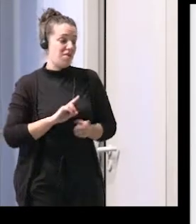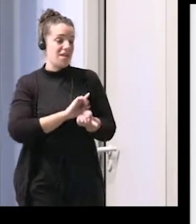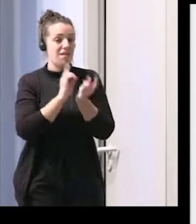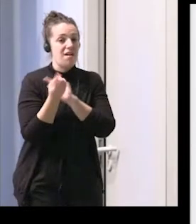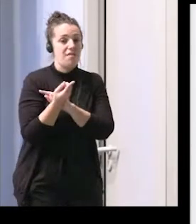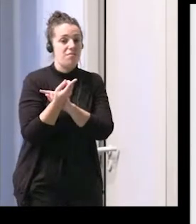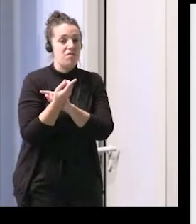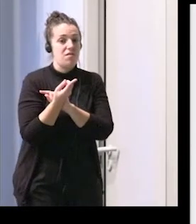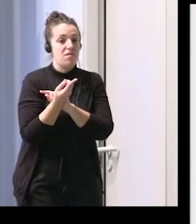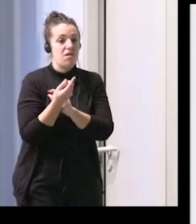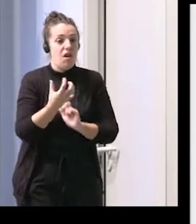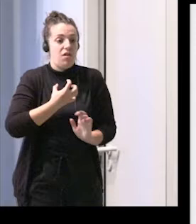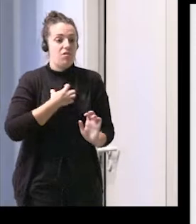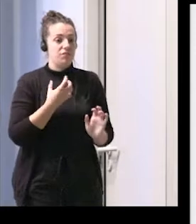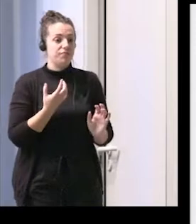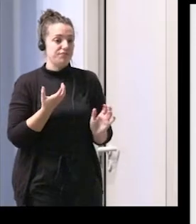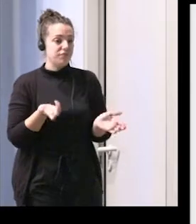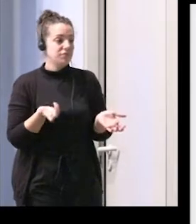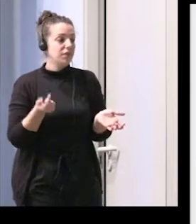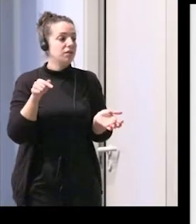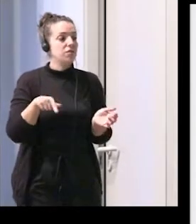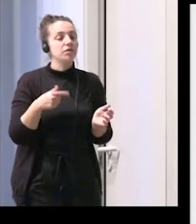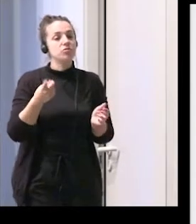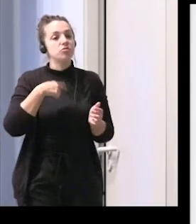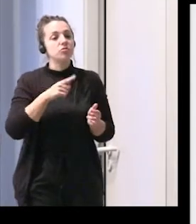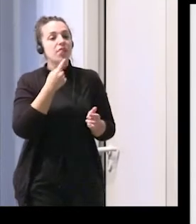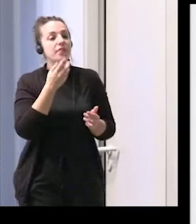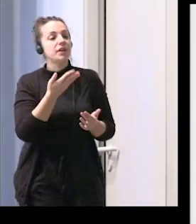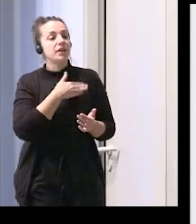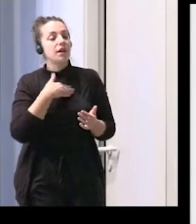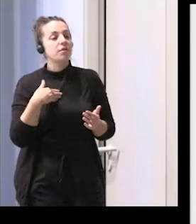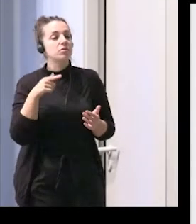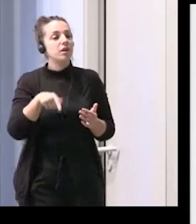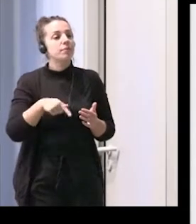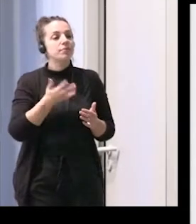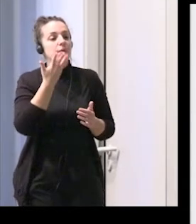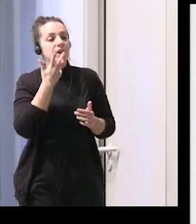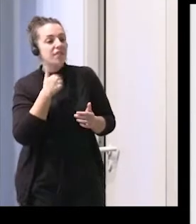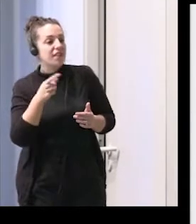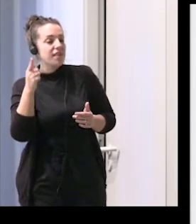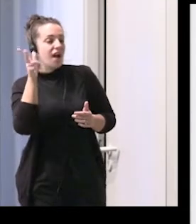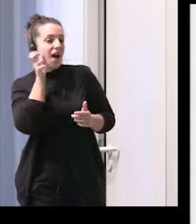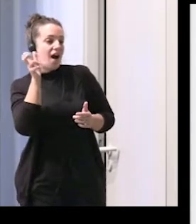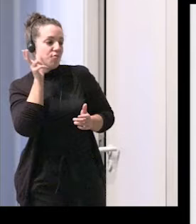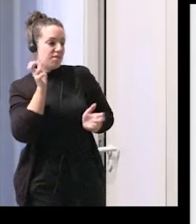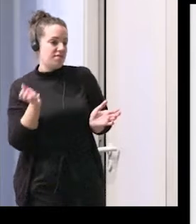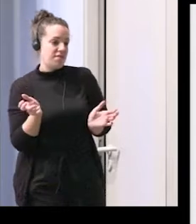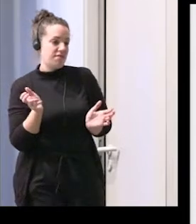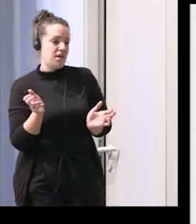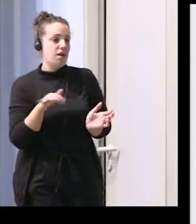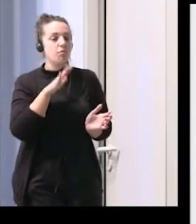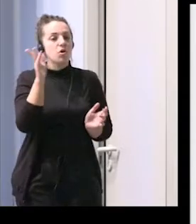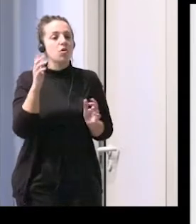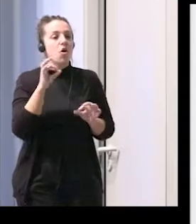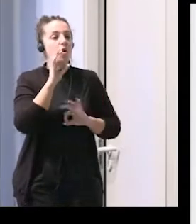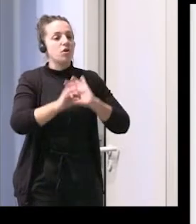predicted that this meant an oral preference was being established because of reorganization in the auditory